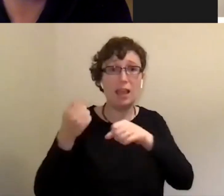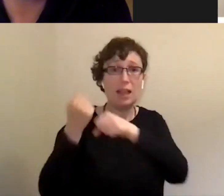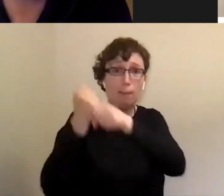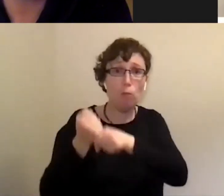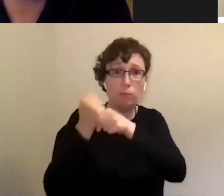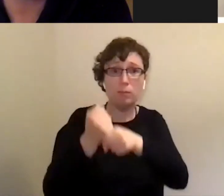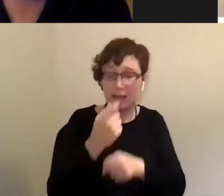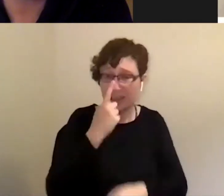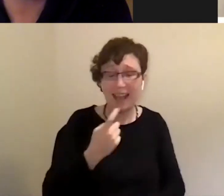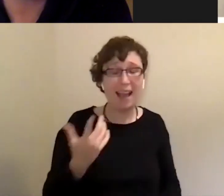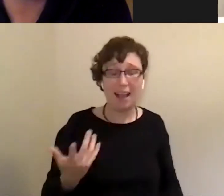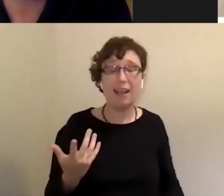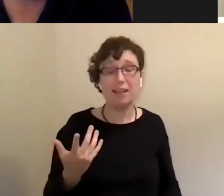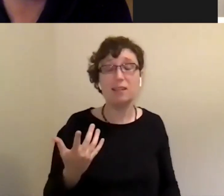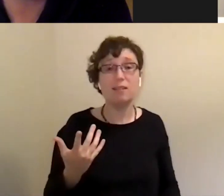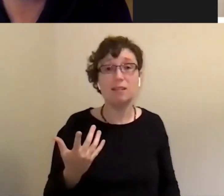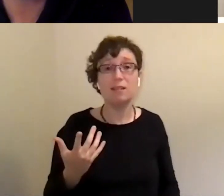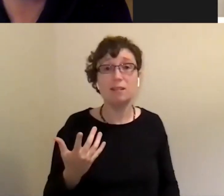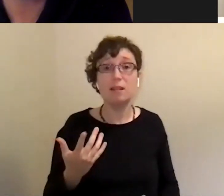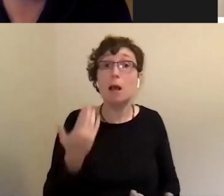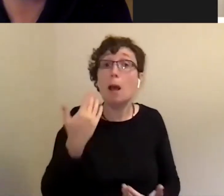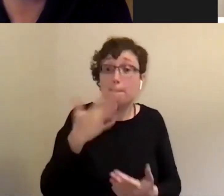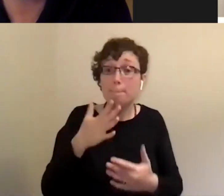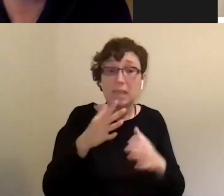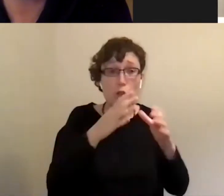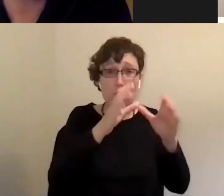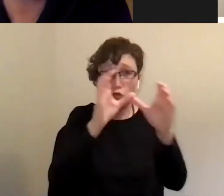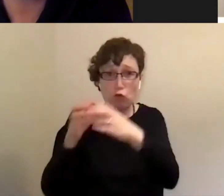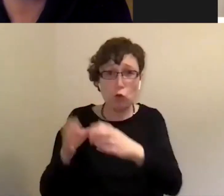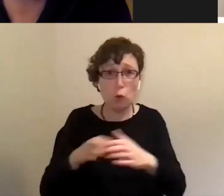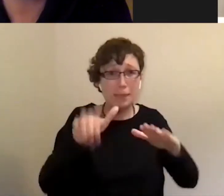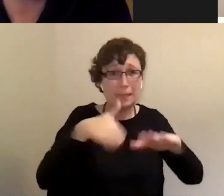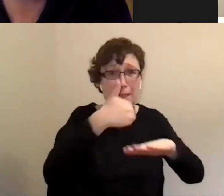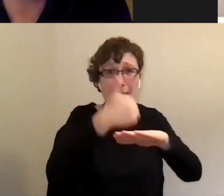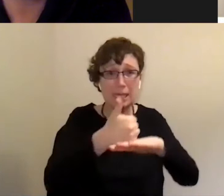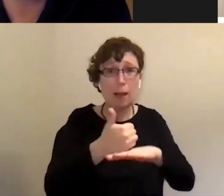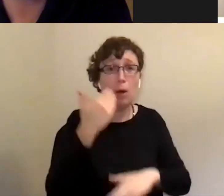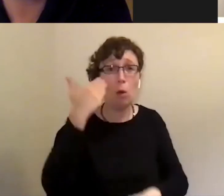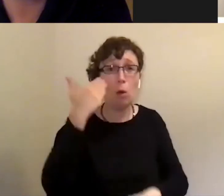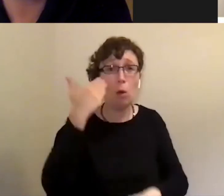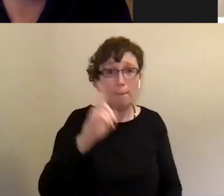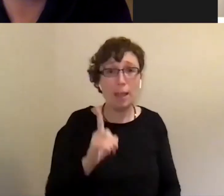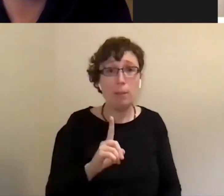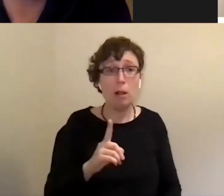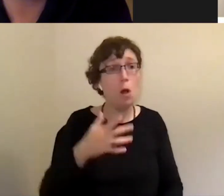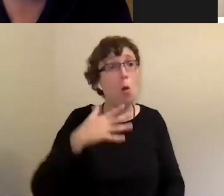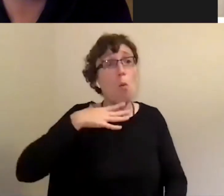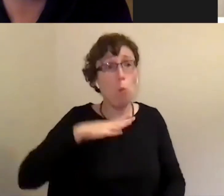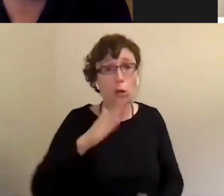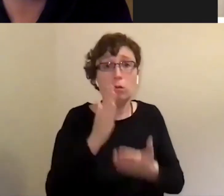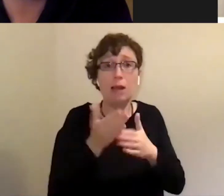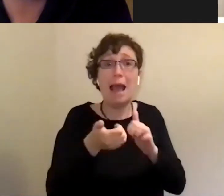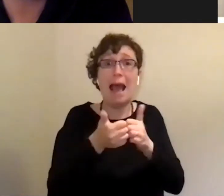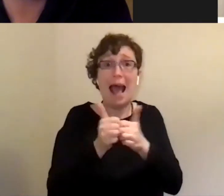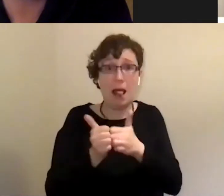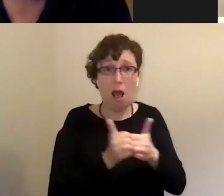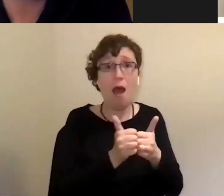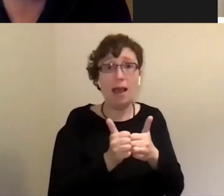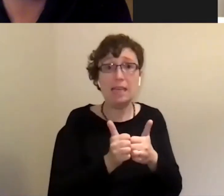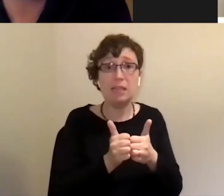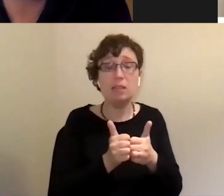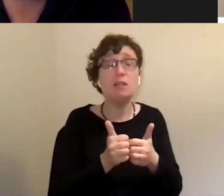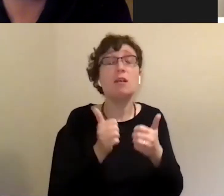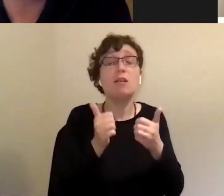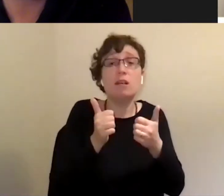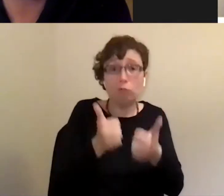groups which have been created by white individuals who want to be allies, which is absolutely great, and that's fine.